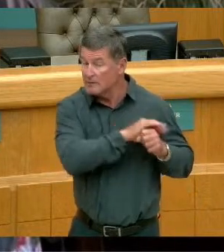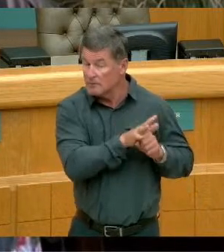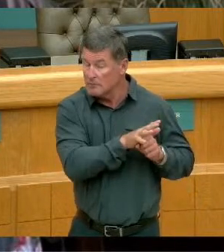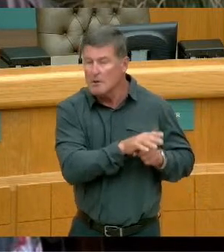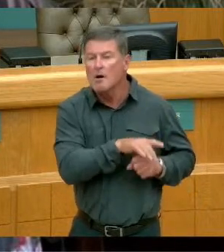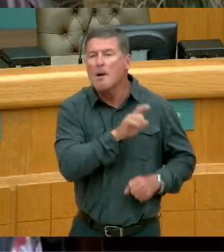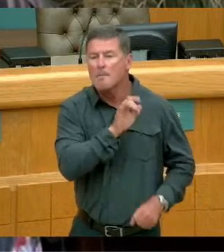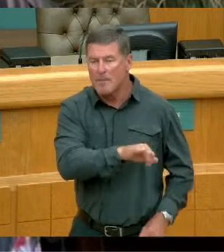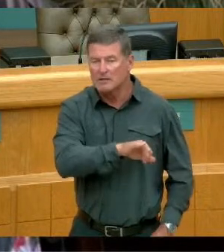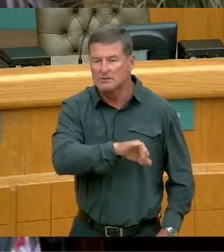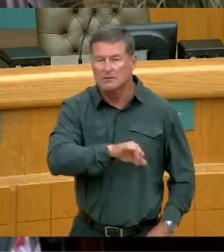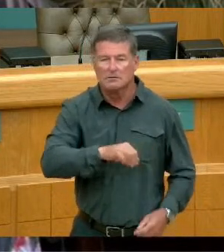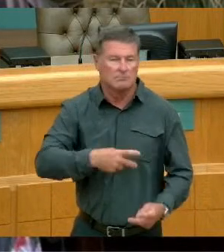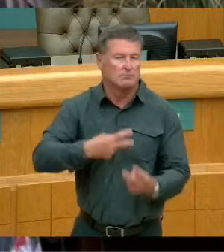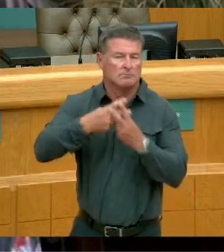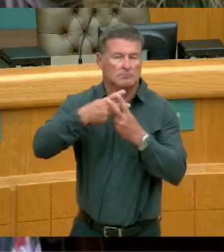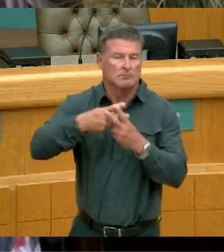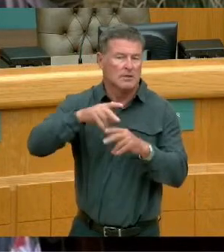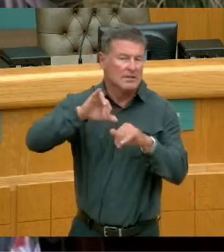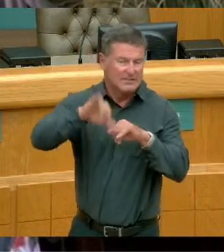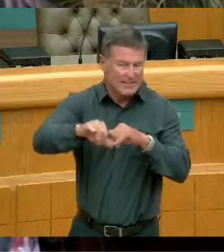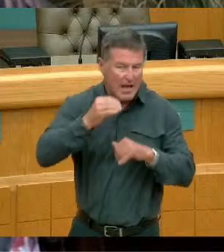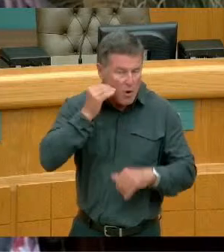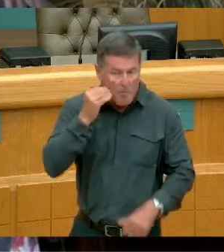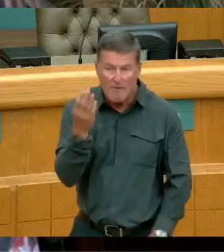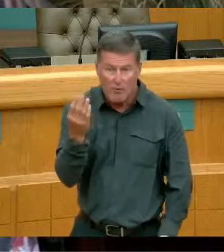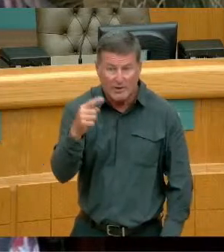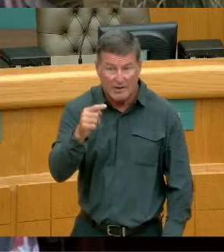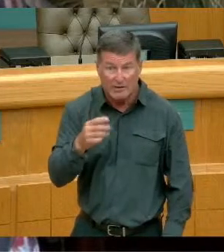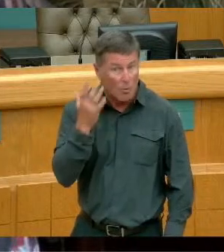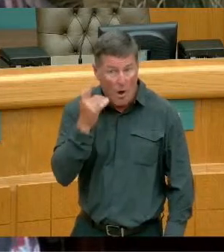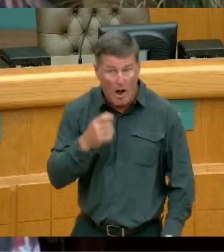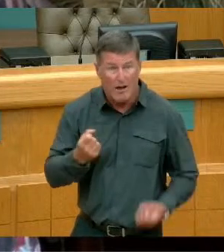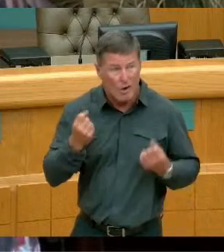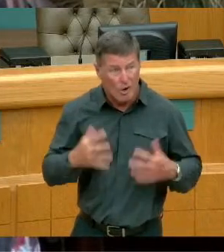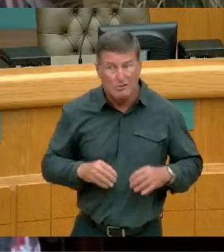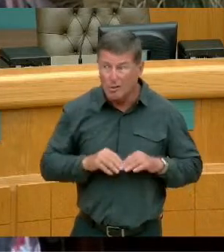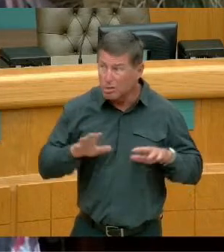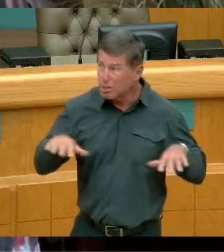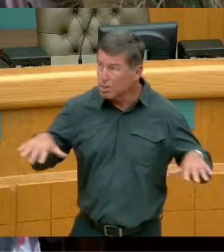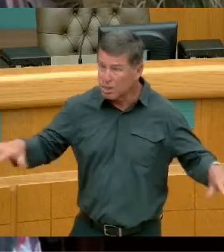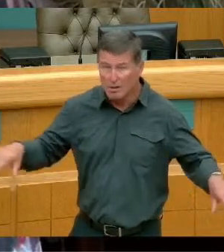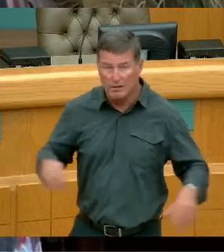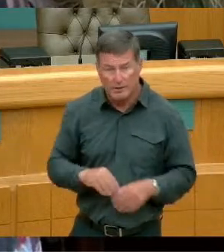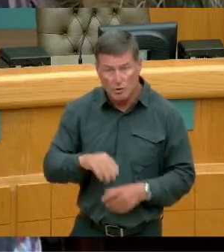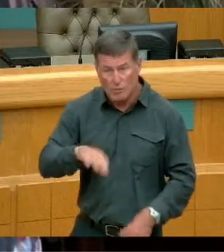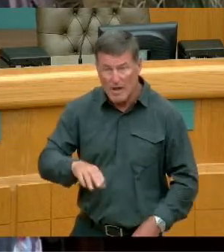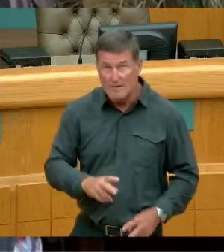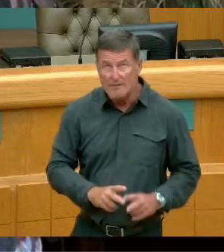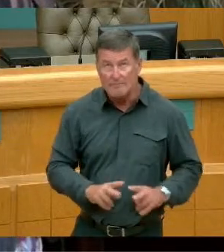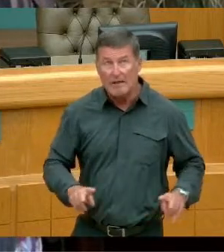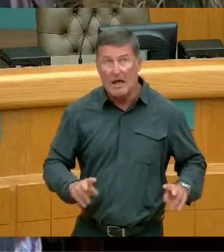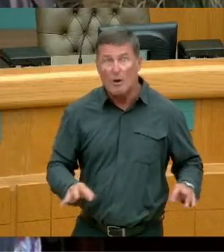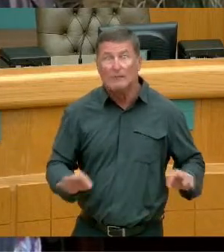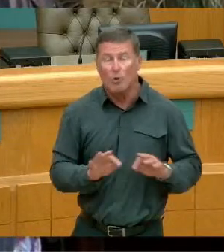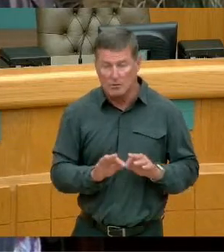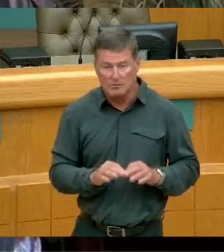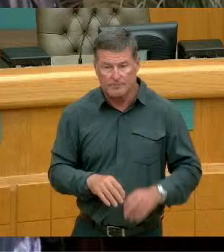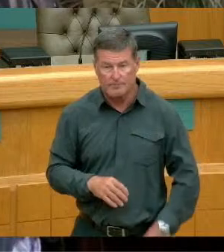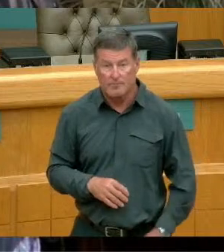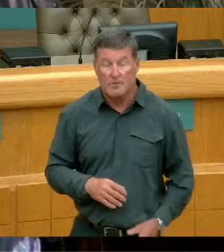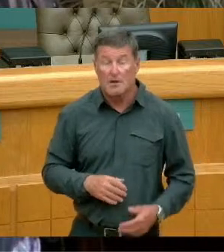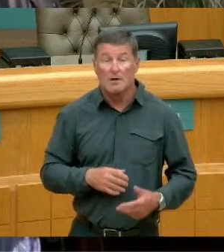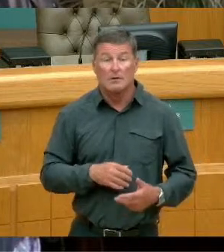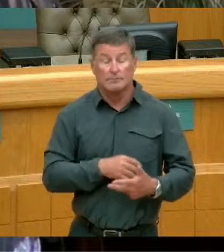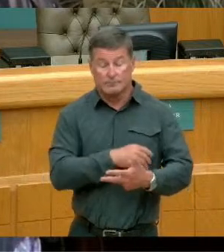for 14 days. Otherwise, you could still be spreading the virus in our community. Very important. The